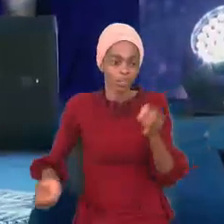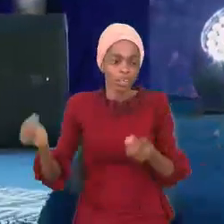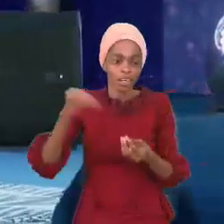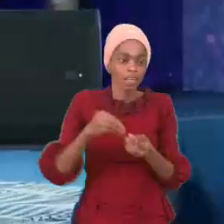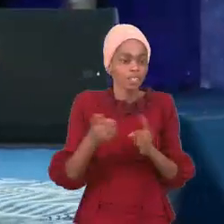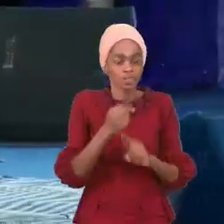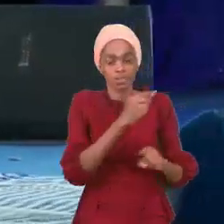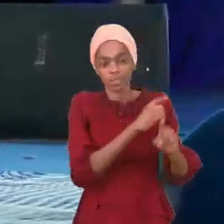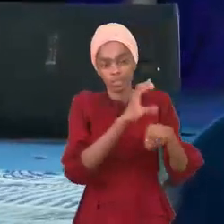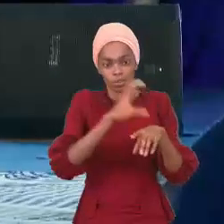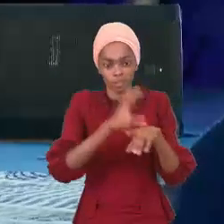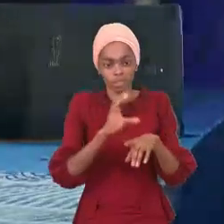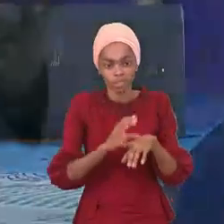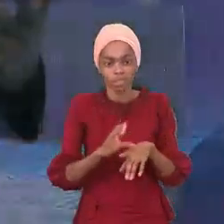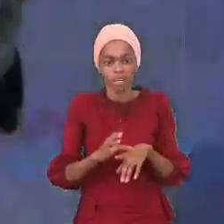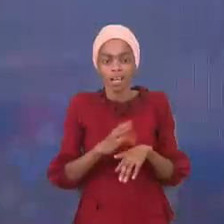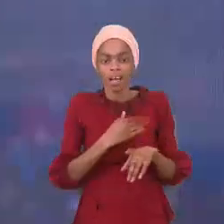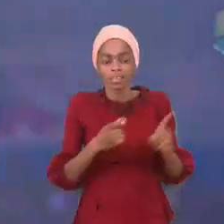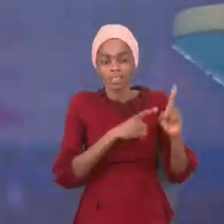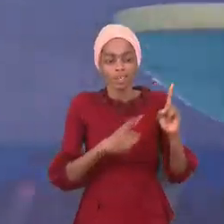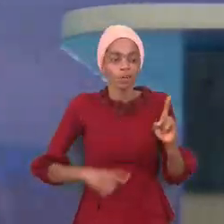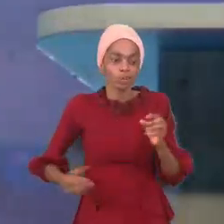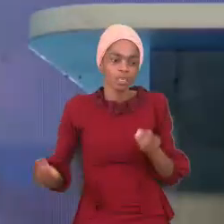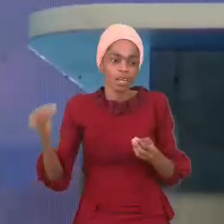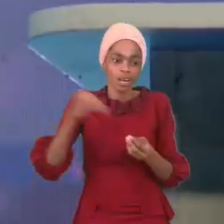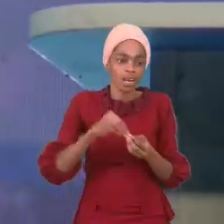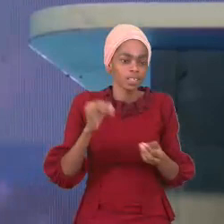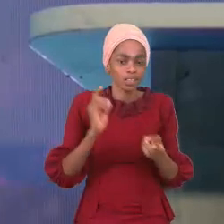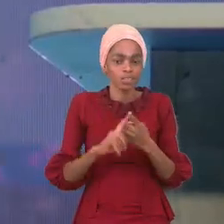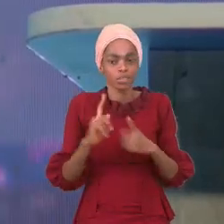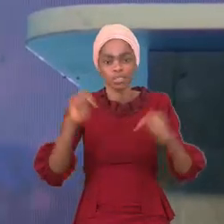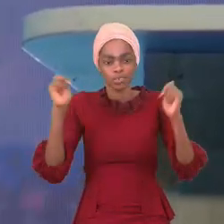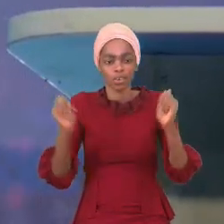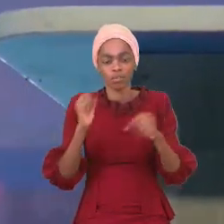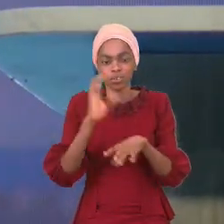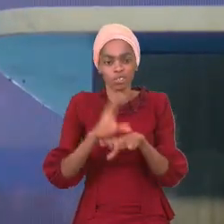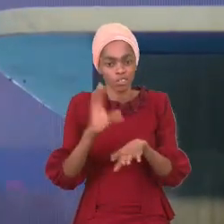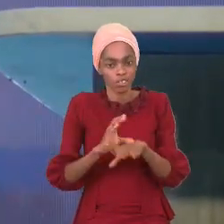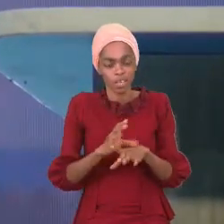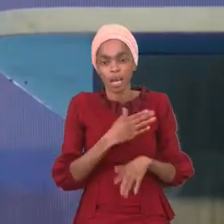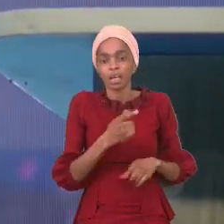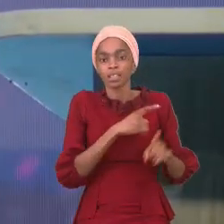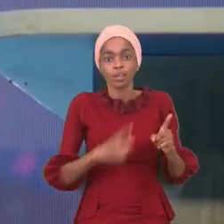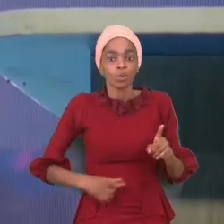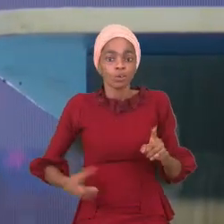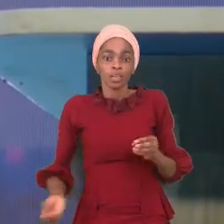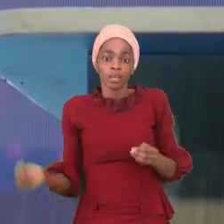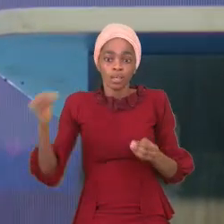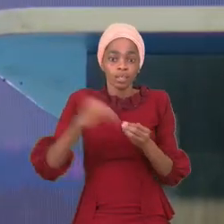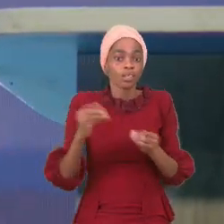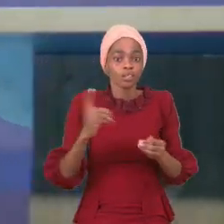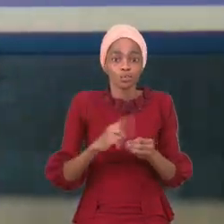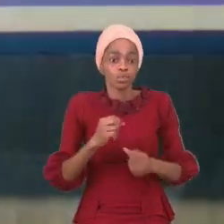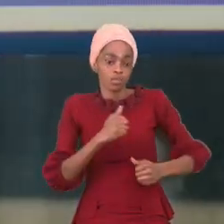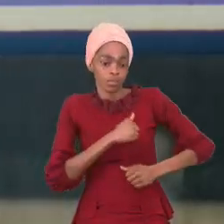talking about denomination. And the Lord added to the triumphant church. And the Lord added to the militant